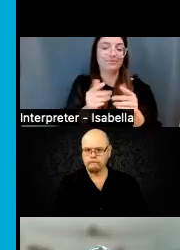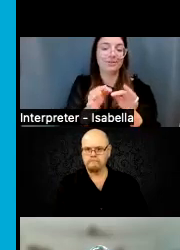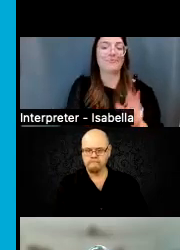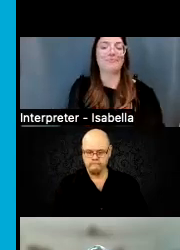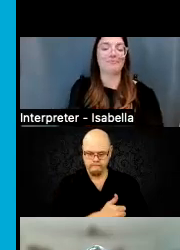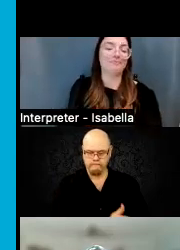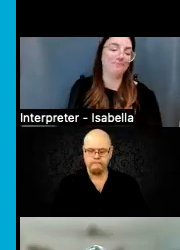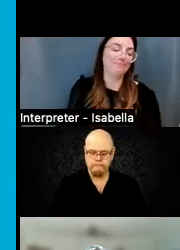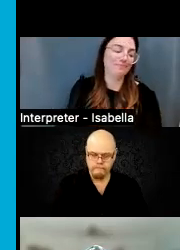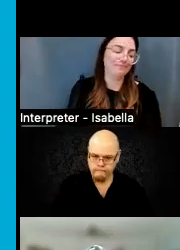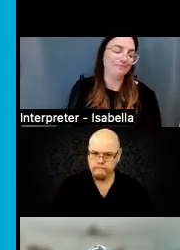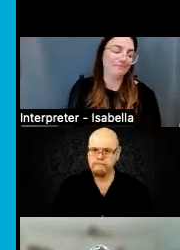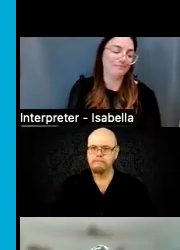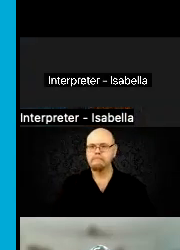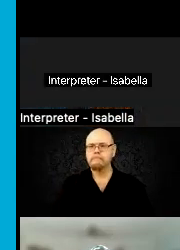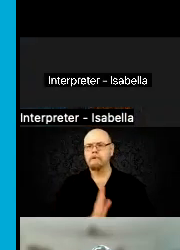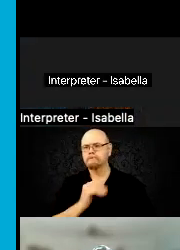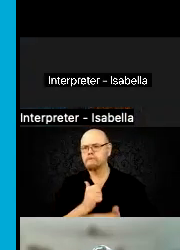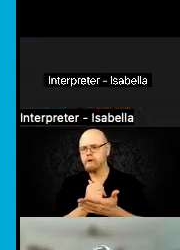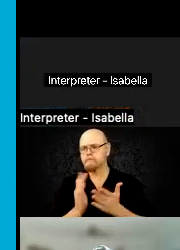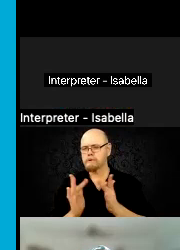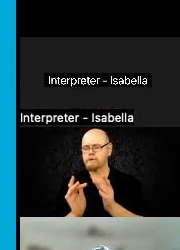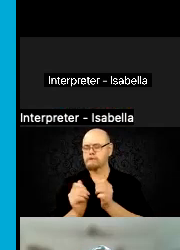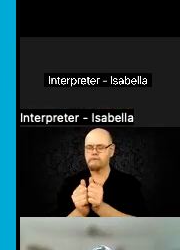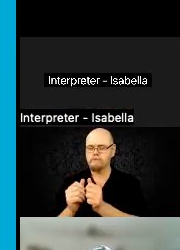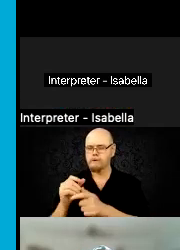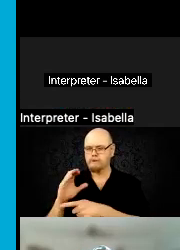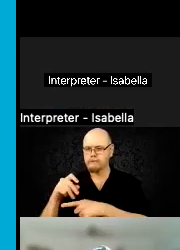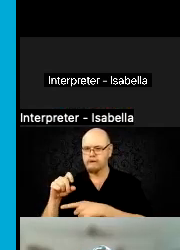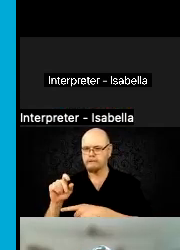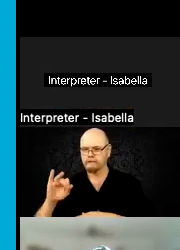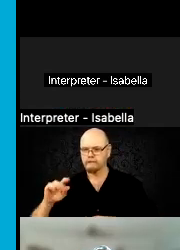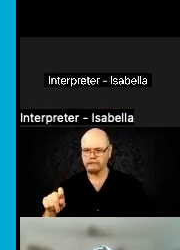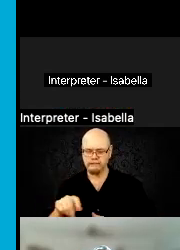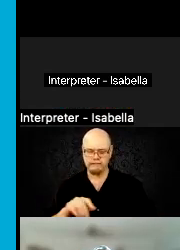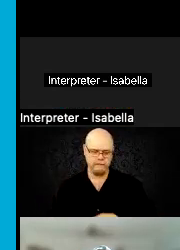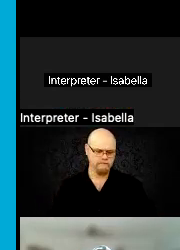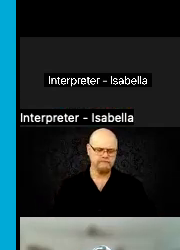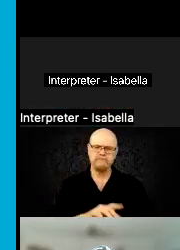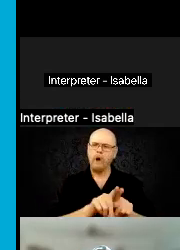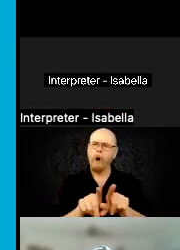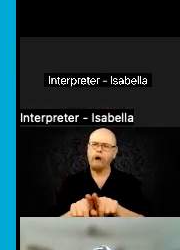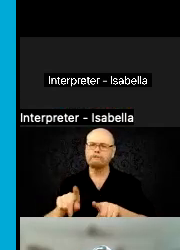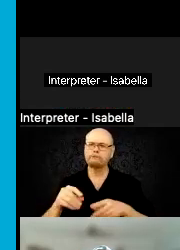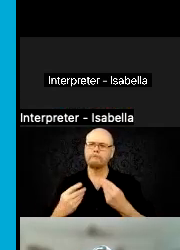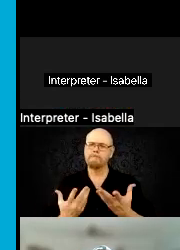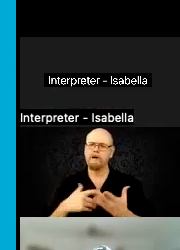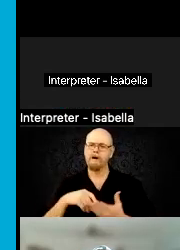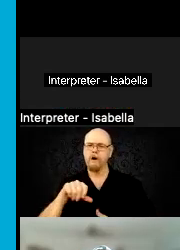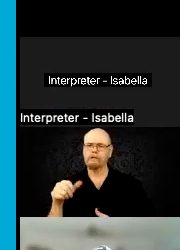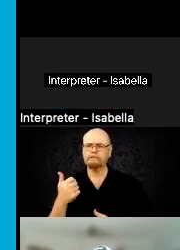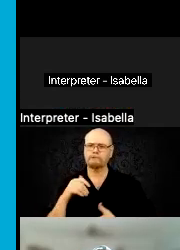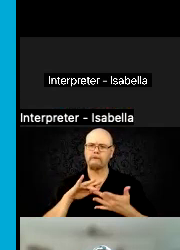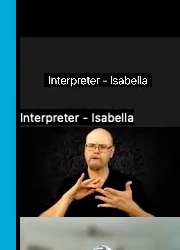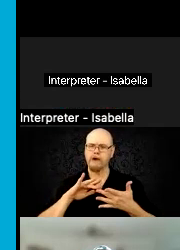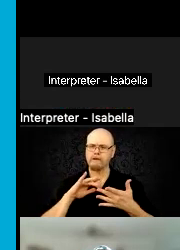CPS. I would also recommend that you provide an alternative contact information or contact on the